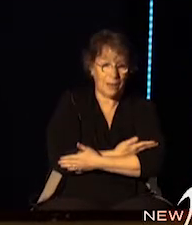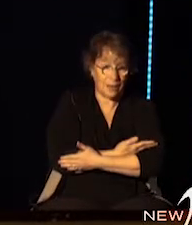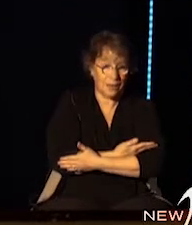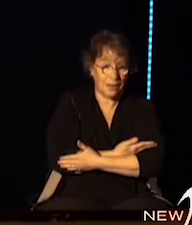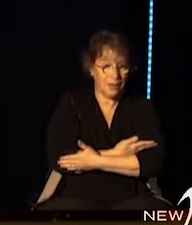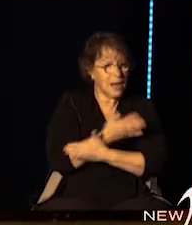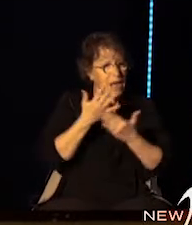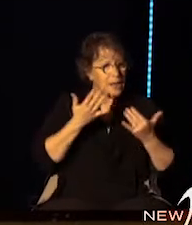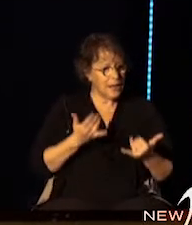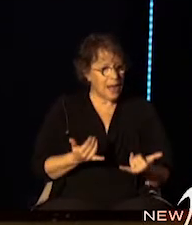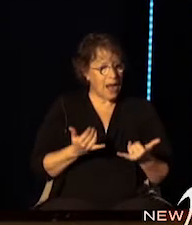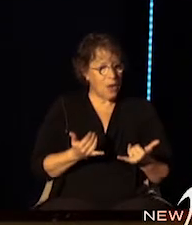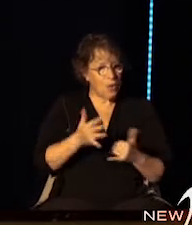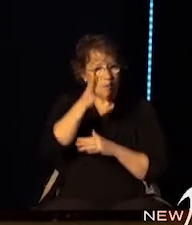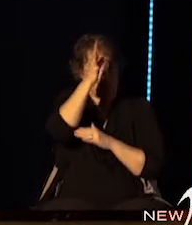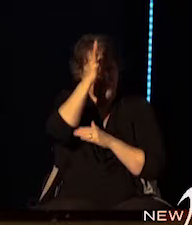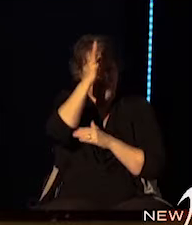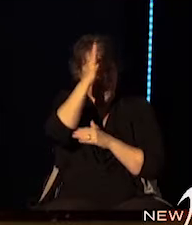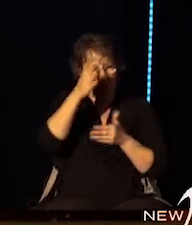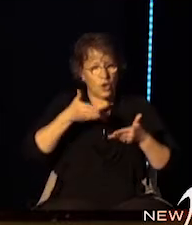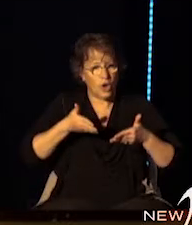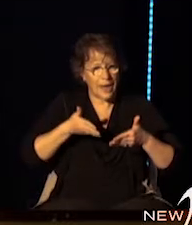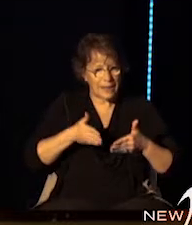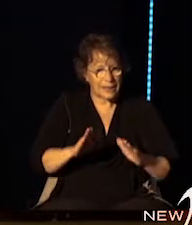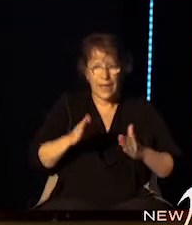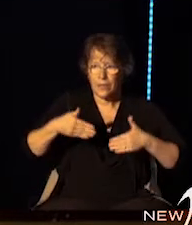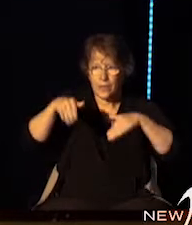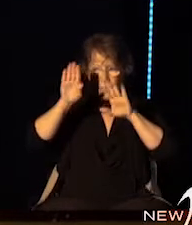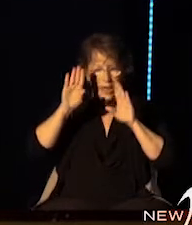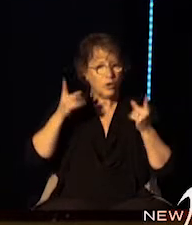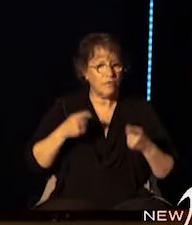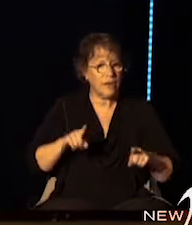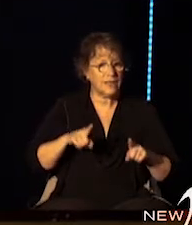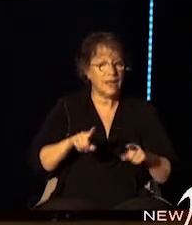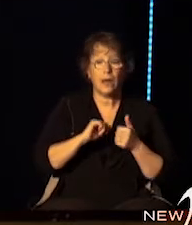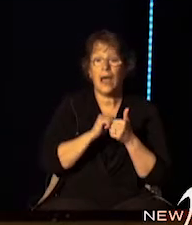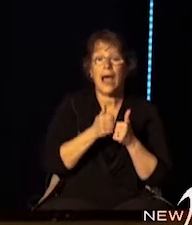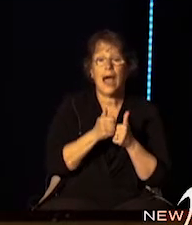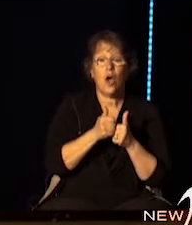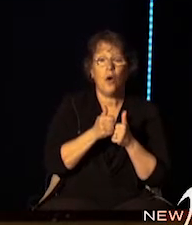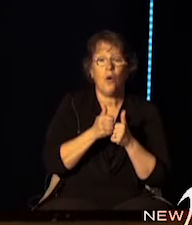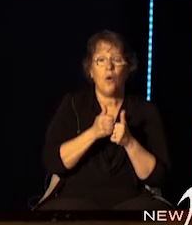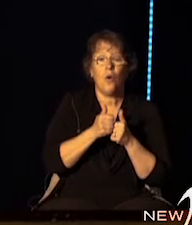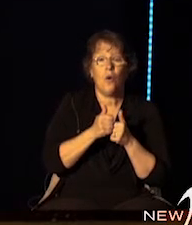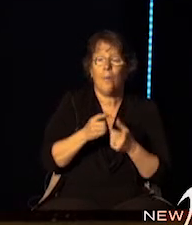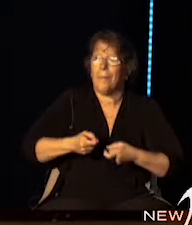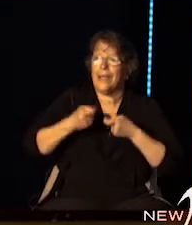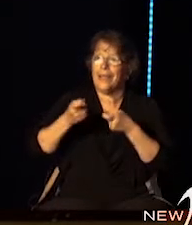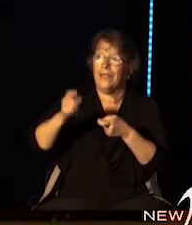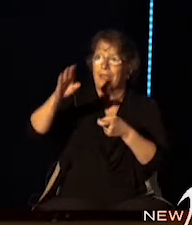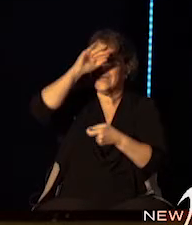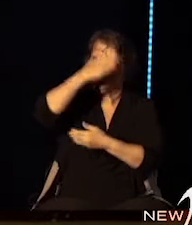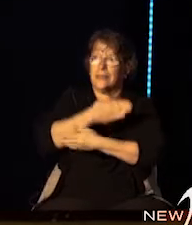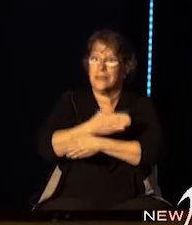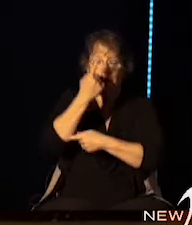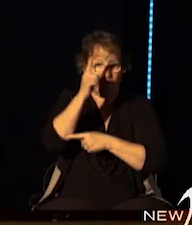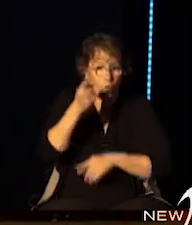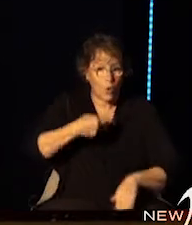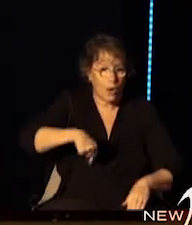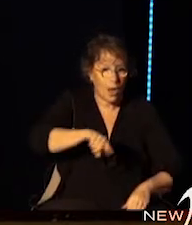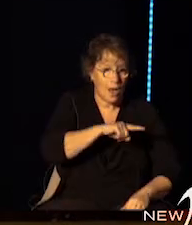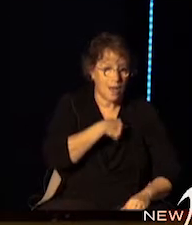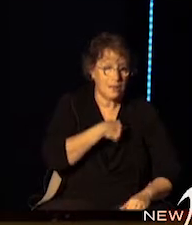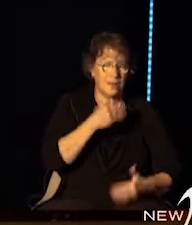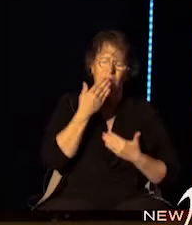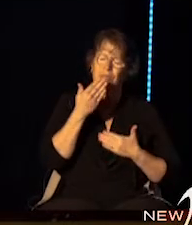has allowed the actual sacrifice to happen by giving up the Son for us. Thank you, Jesus, that you allowed your body